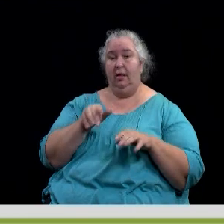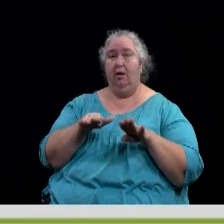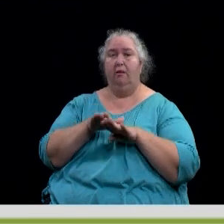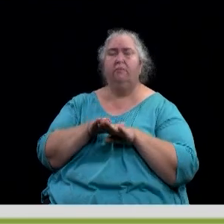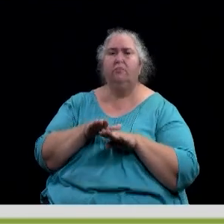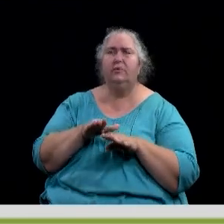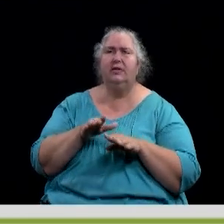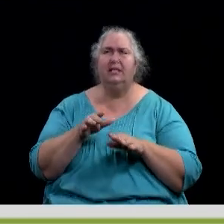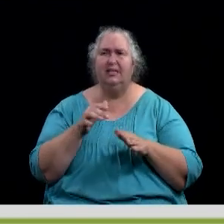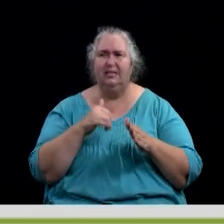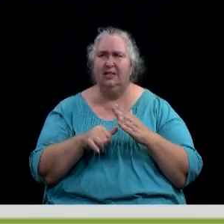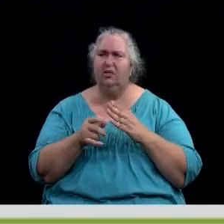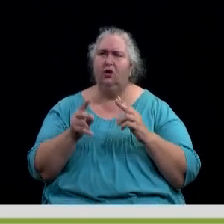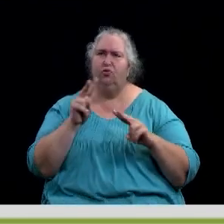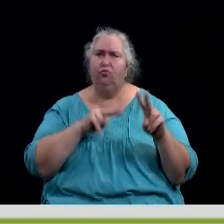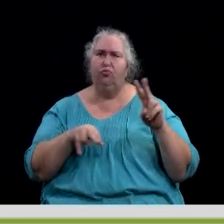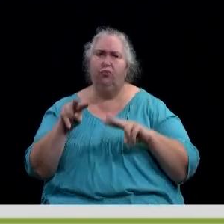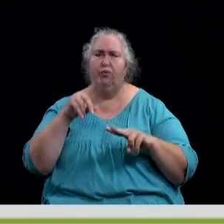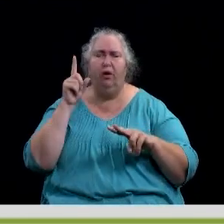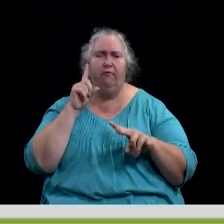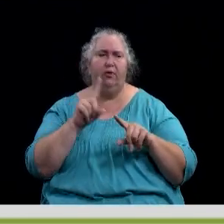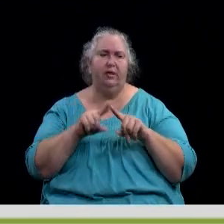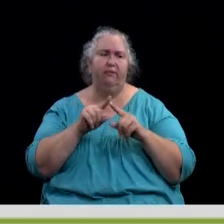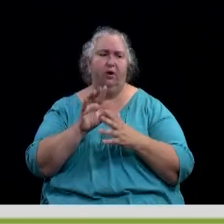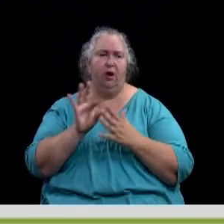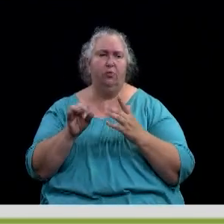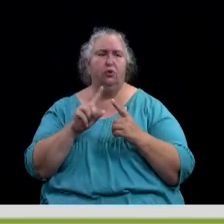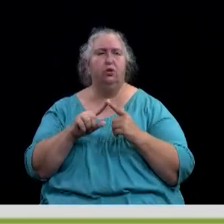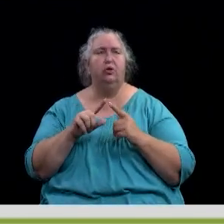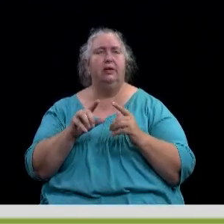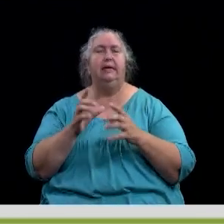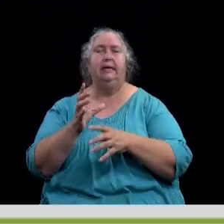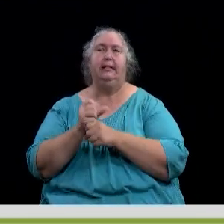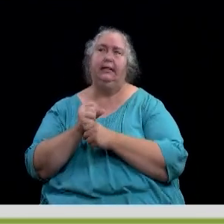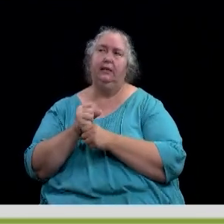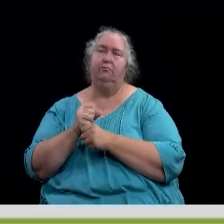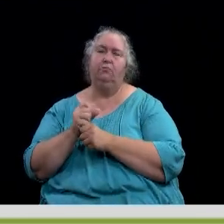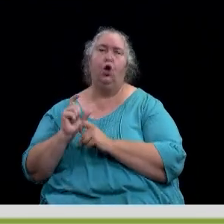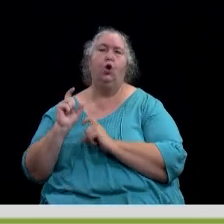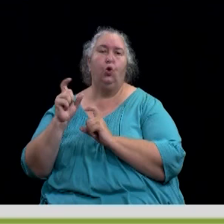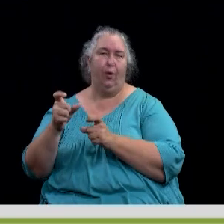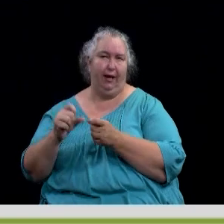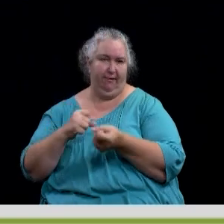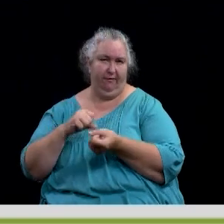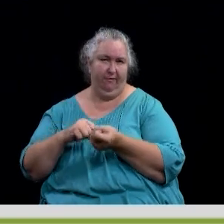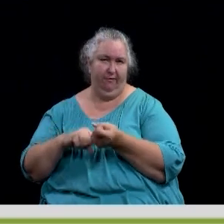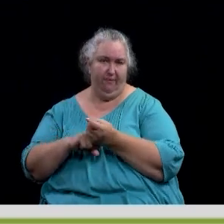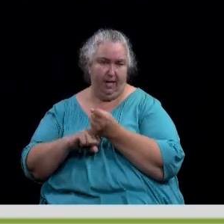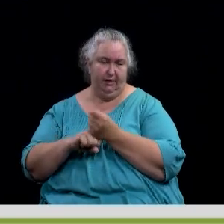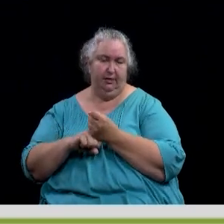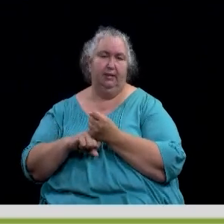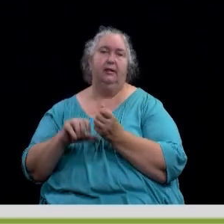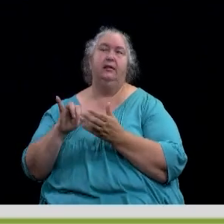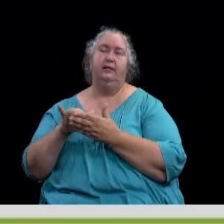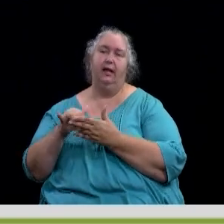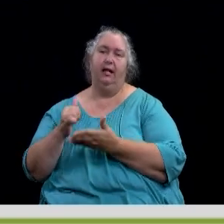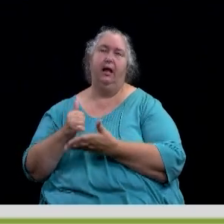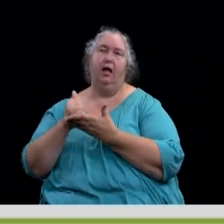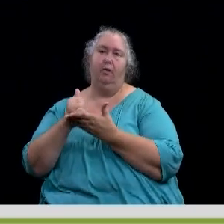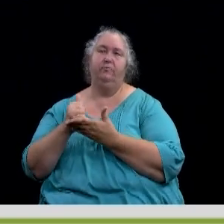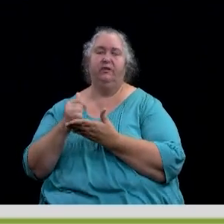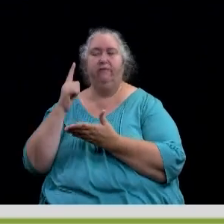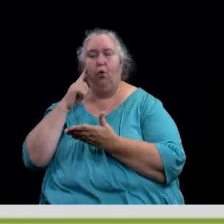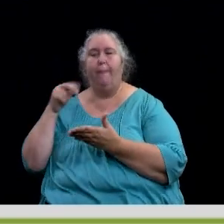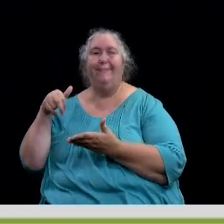secure grant-eligible funding that enhances and promotes pedestrian travel. Current construction estimate is $13.2